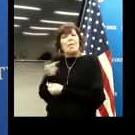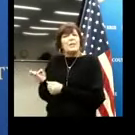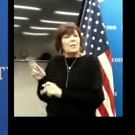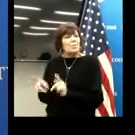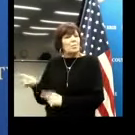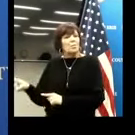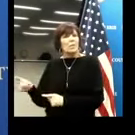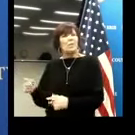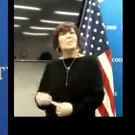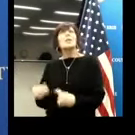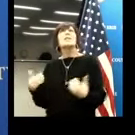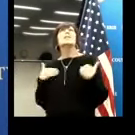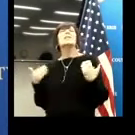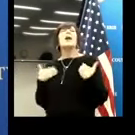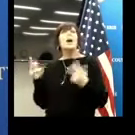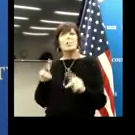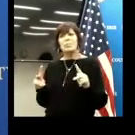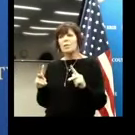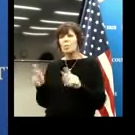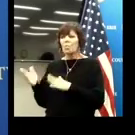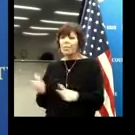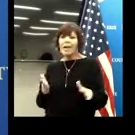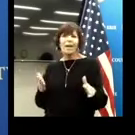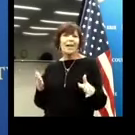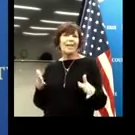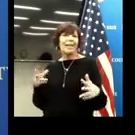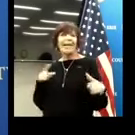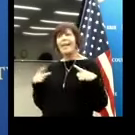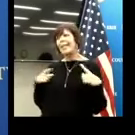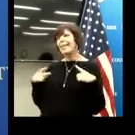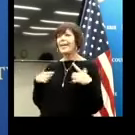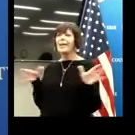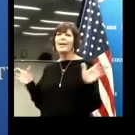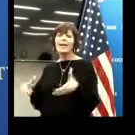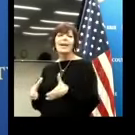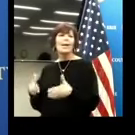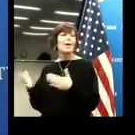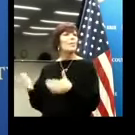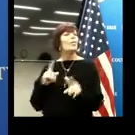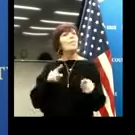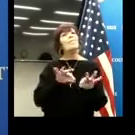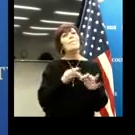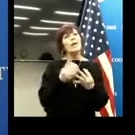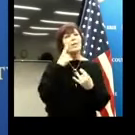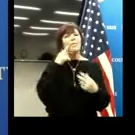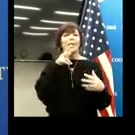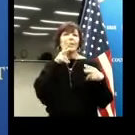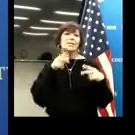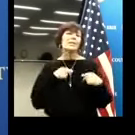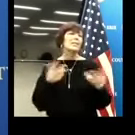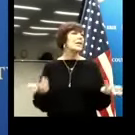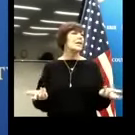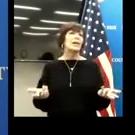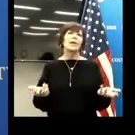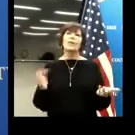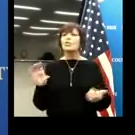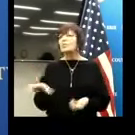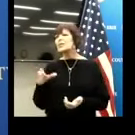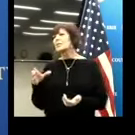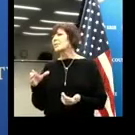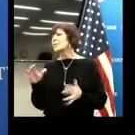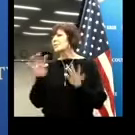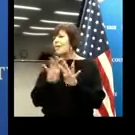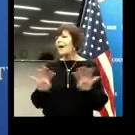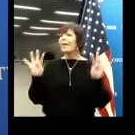who were planning on holiday gatherings, were planning on being at their family's house for Thanksgiving or Christmas or Hanukkah